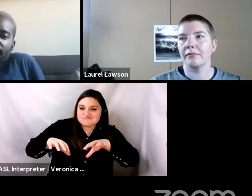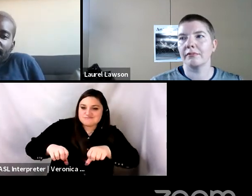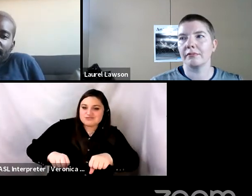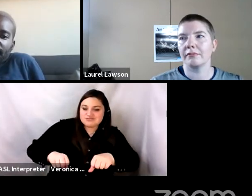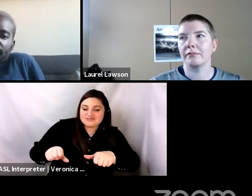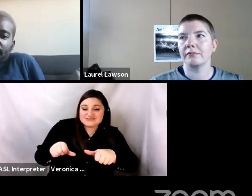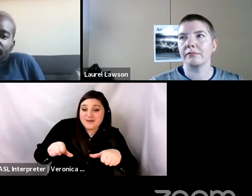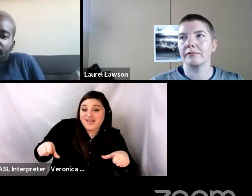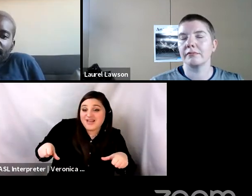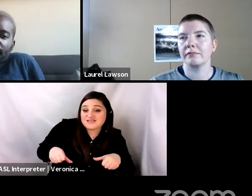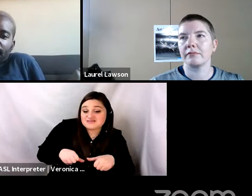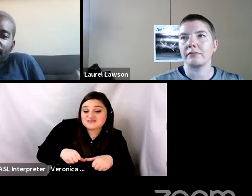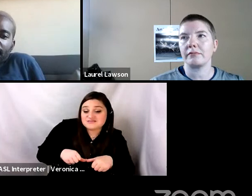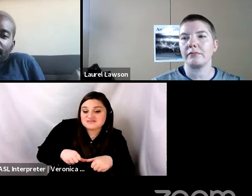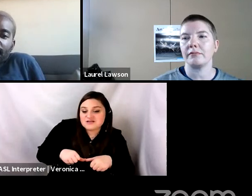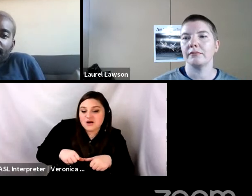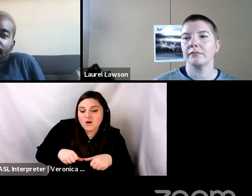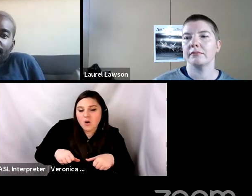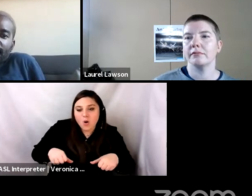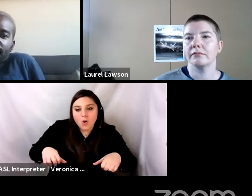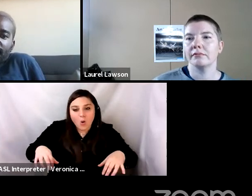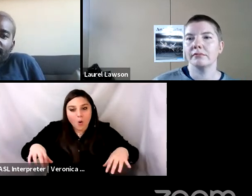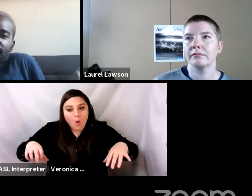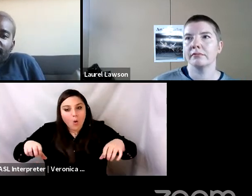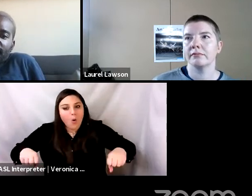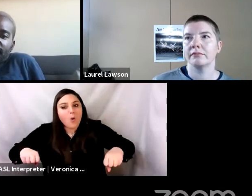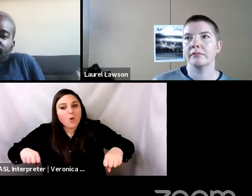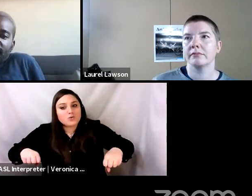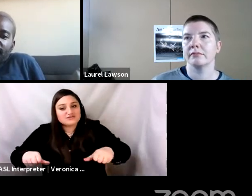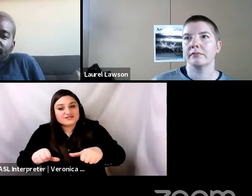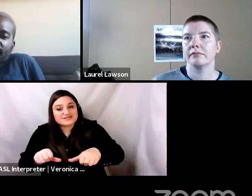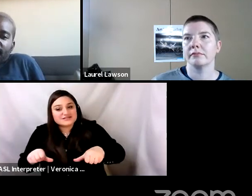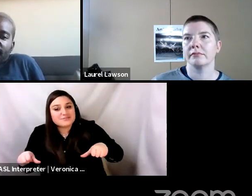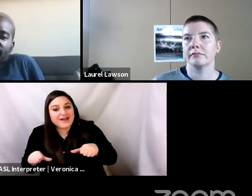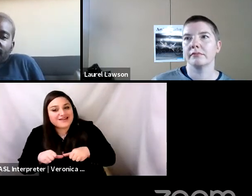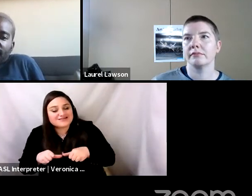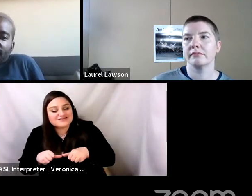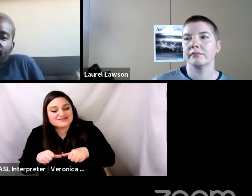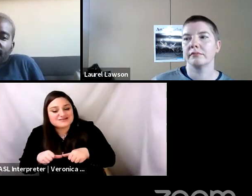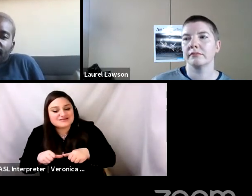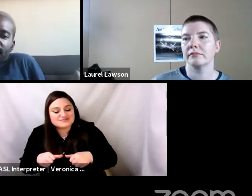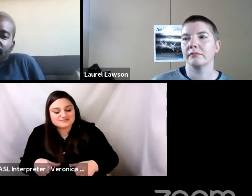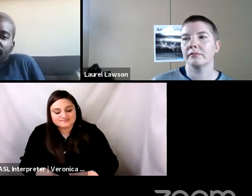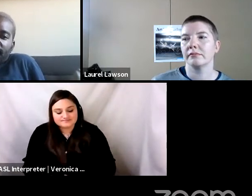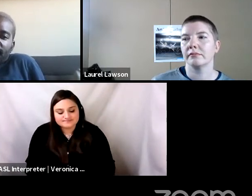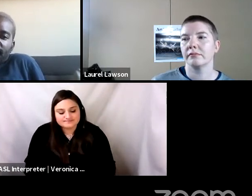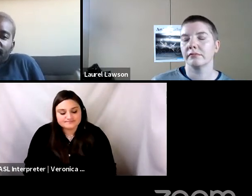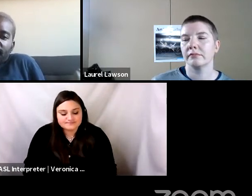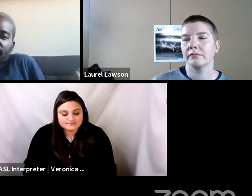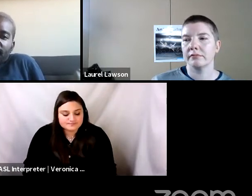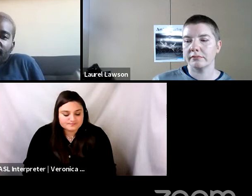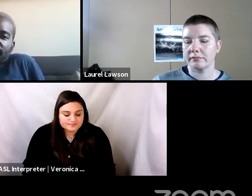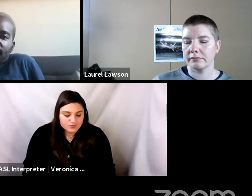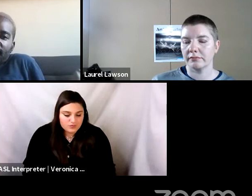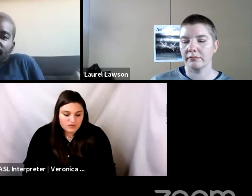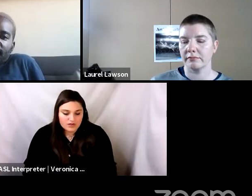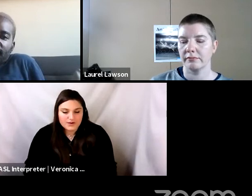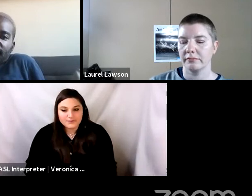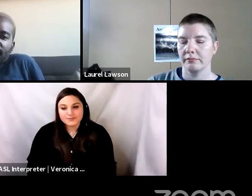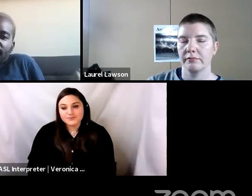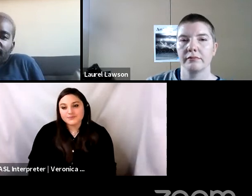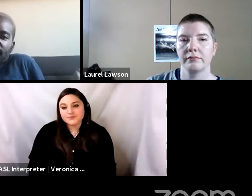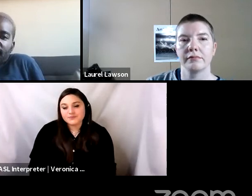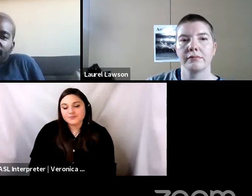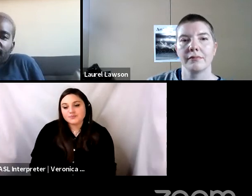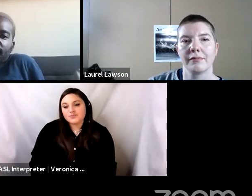Yeah, I'm thinking about the collaborative movement practice that